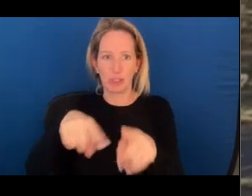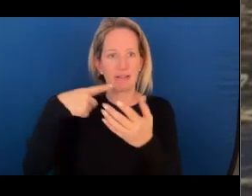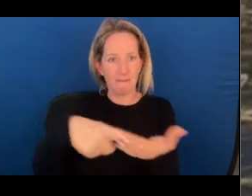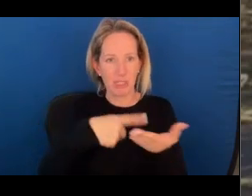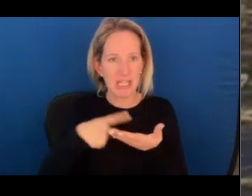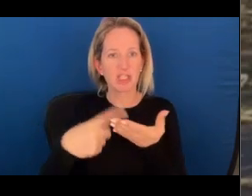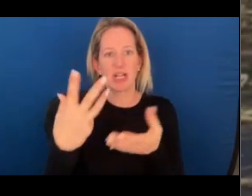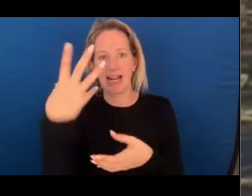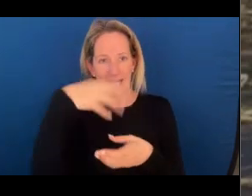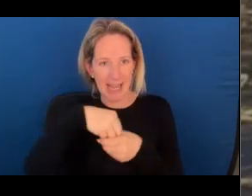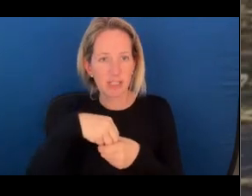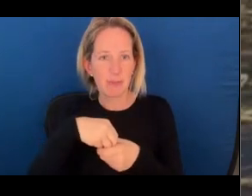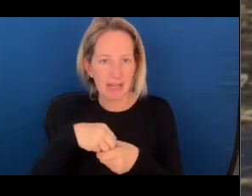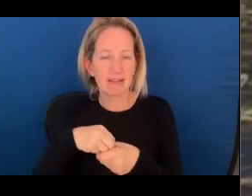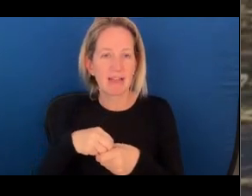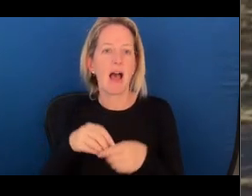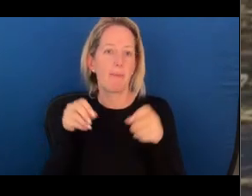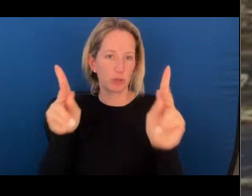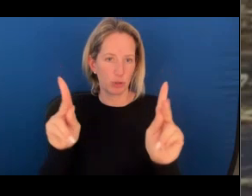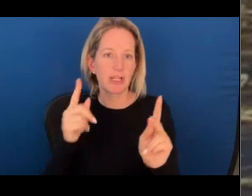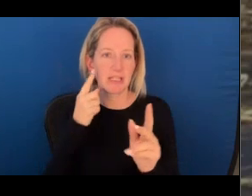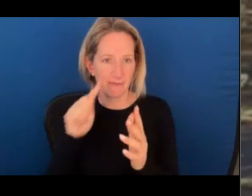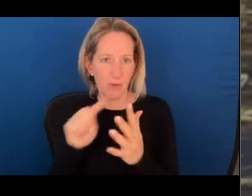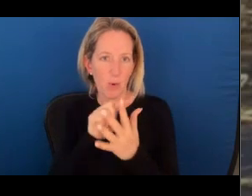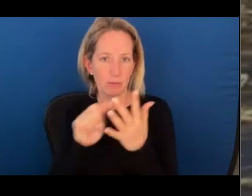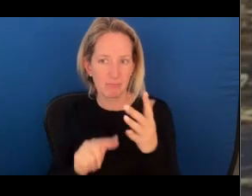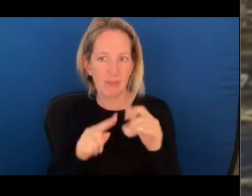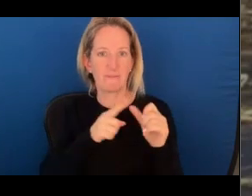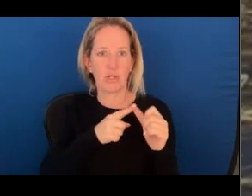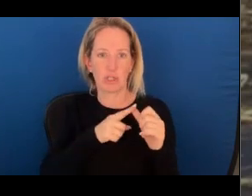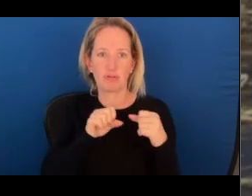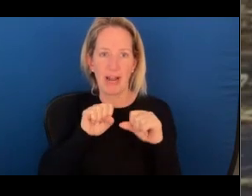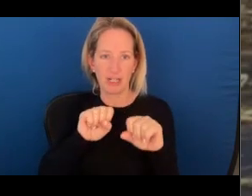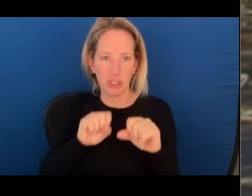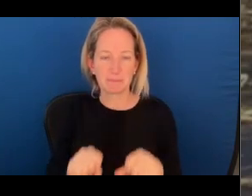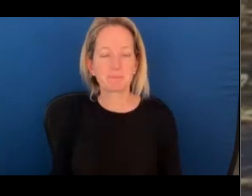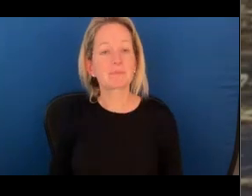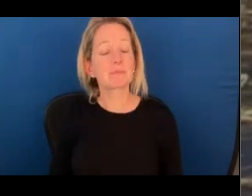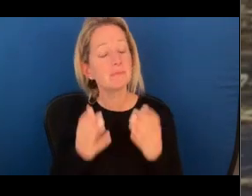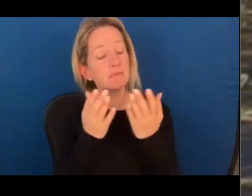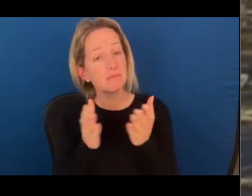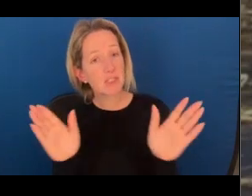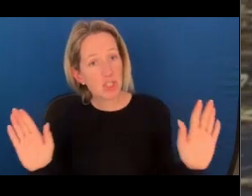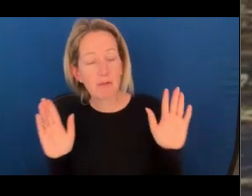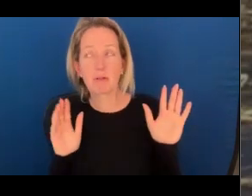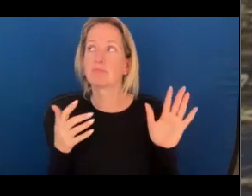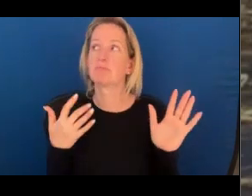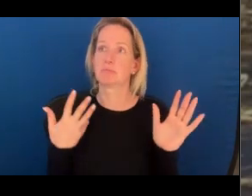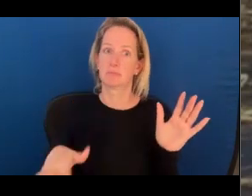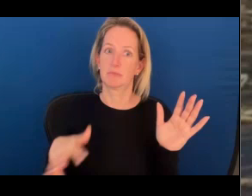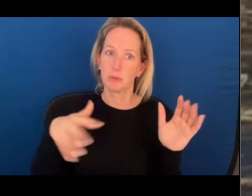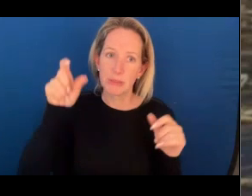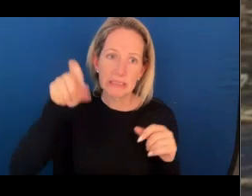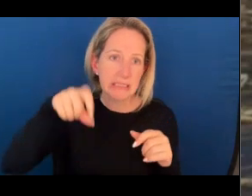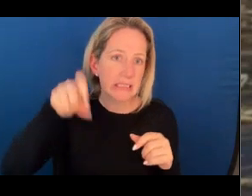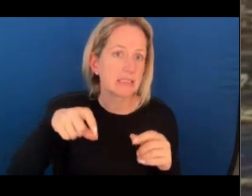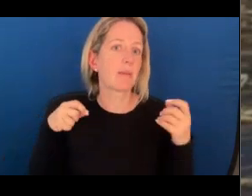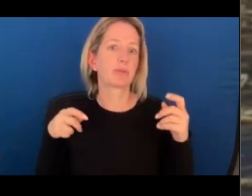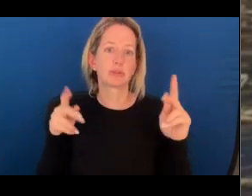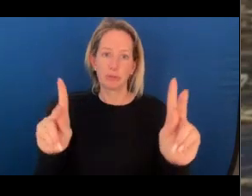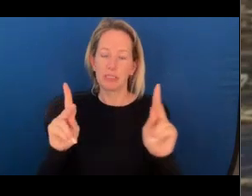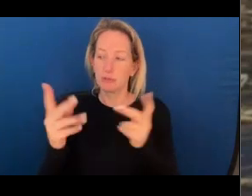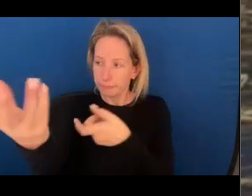engagement opportunities of the Ocean Litter Strategy. And so in general, there is an incredible need and an opportunity to bring these voices